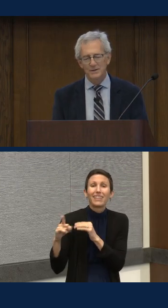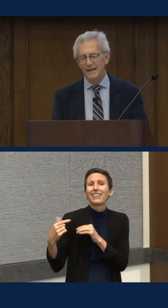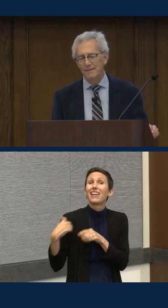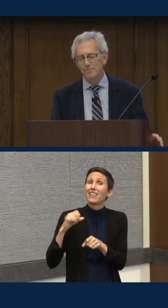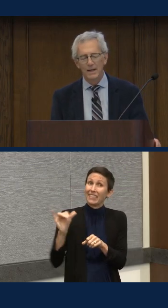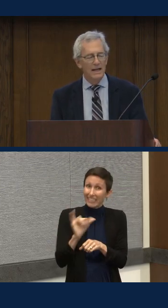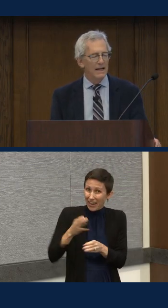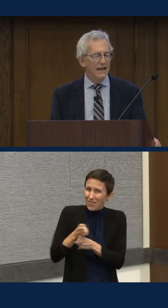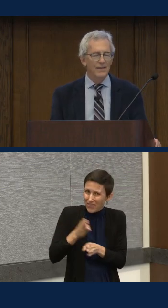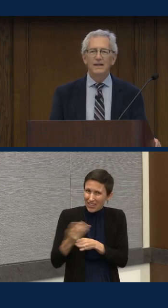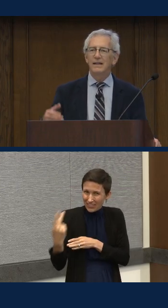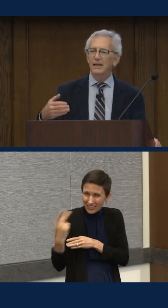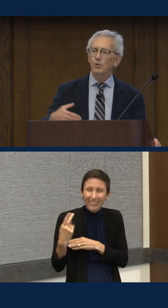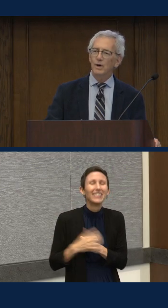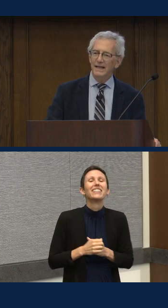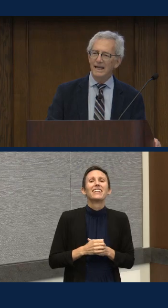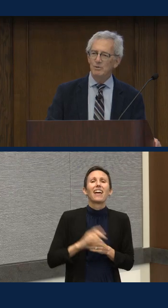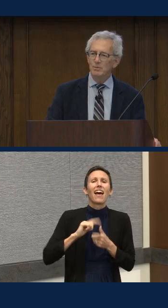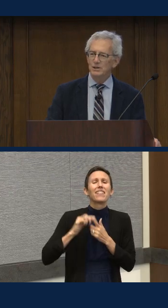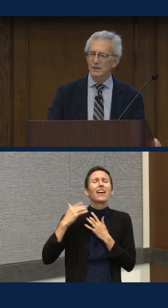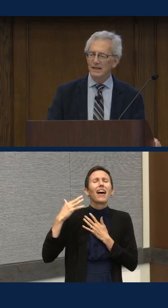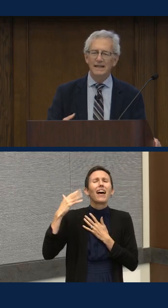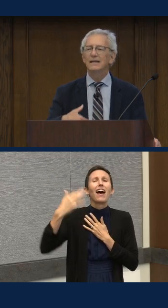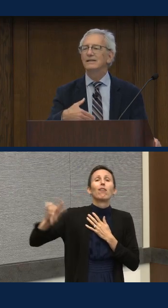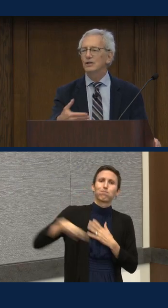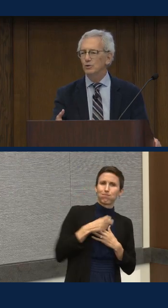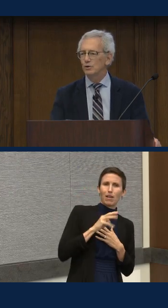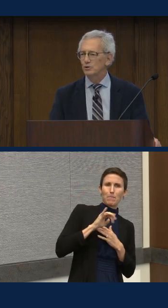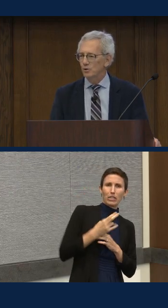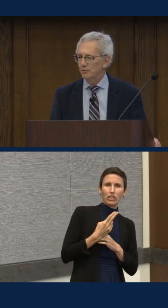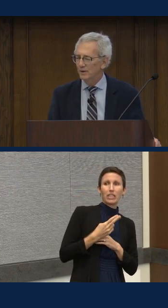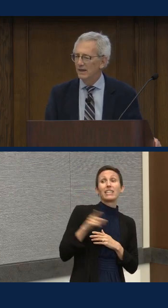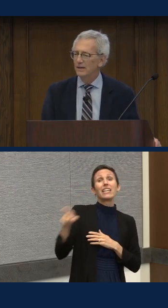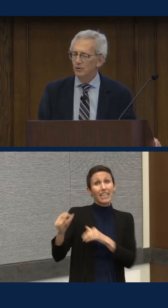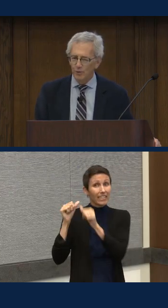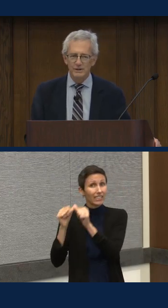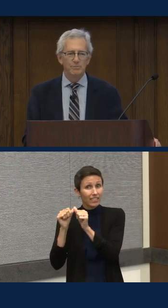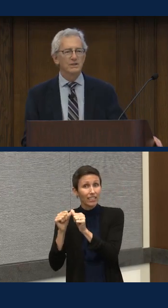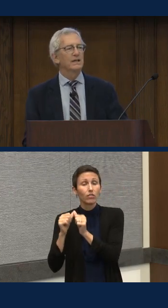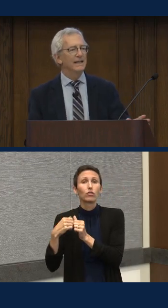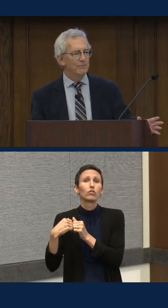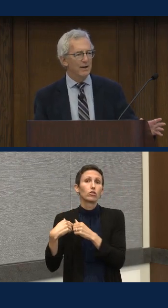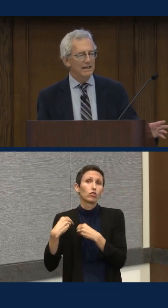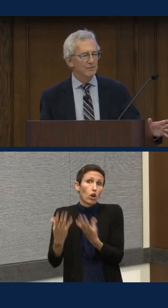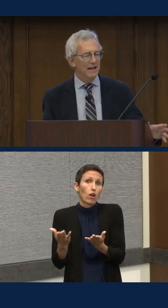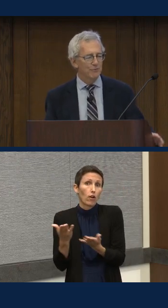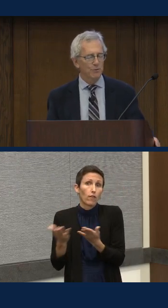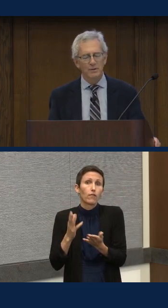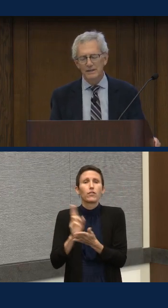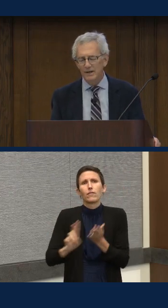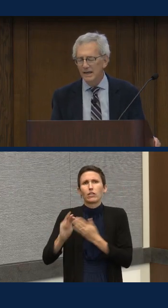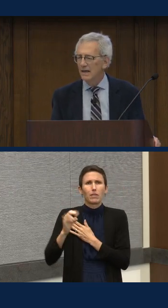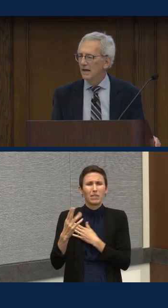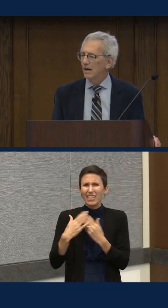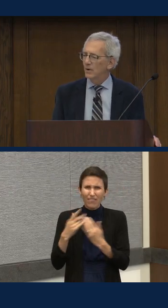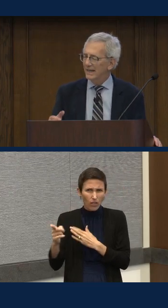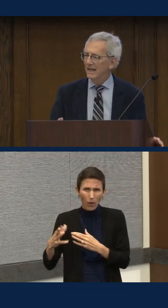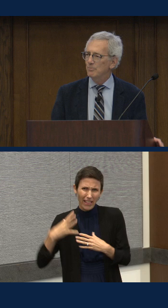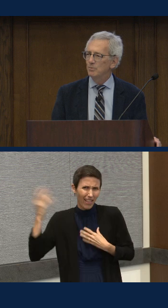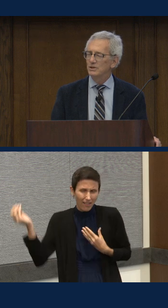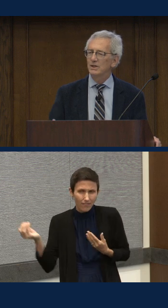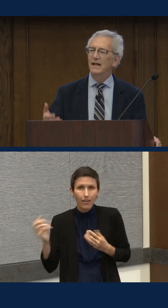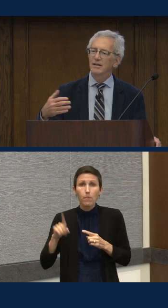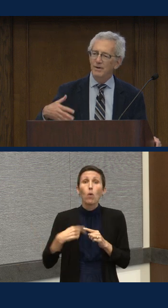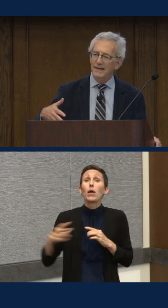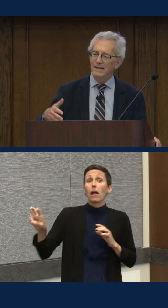tell you about today. And then later when I came to Michigan, and he continued to serve the University of Michigan even after leaving, when I